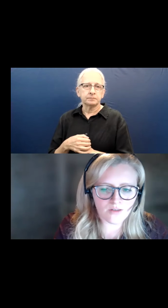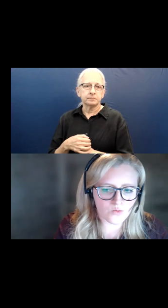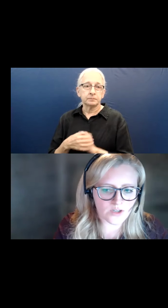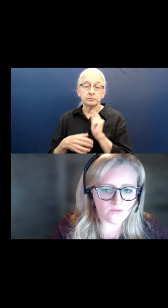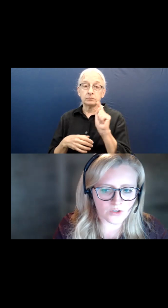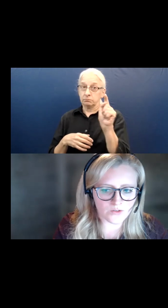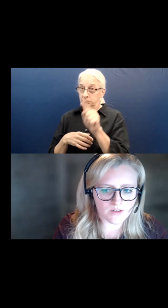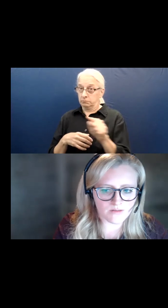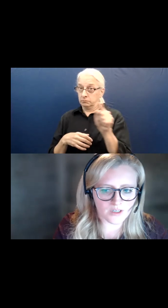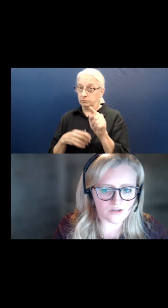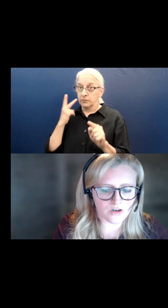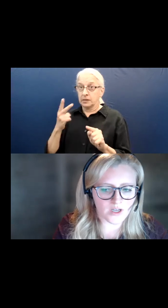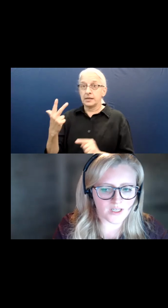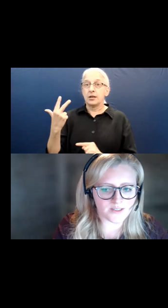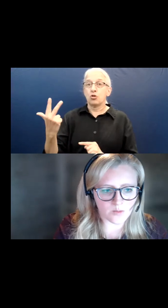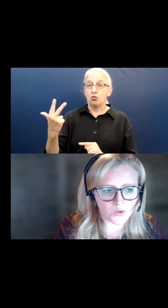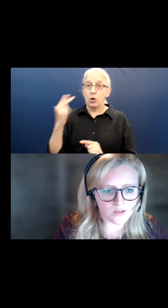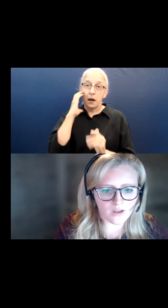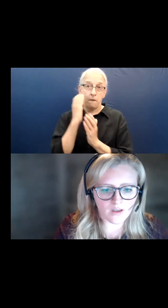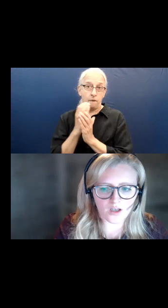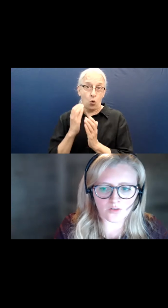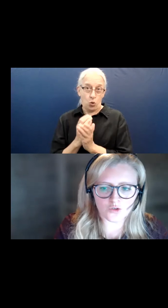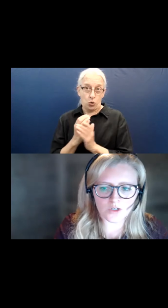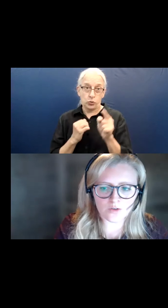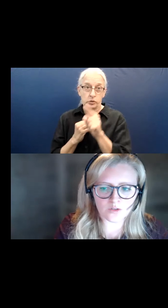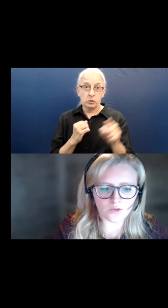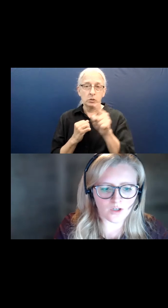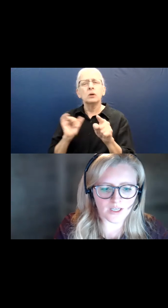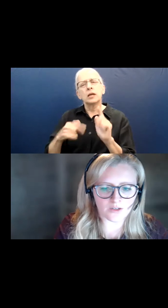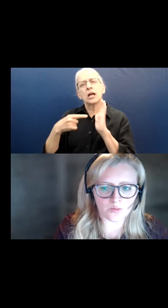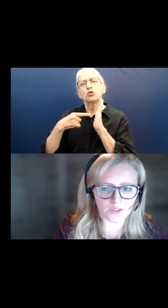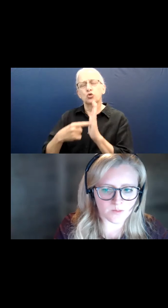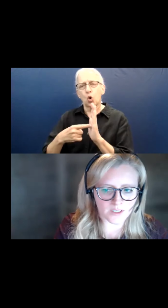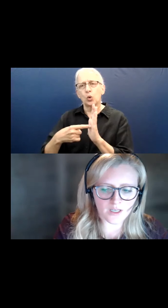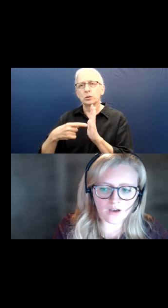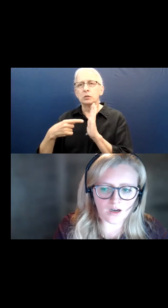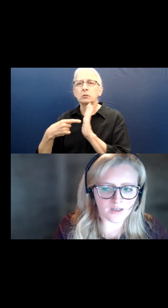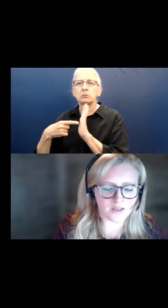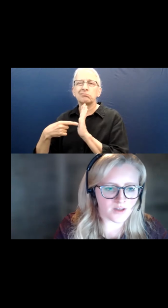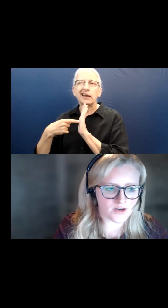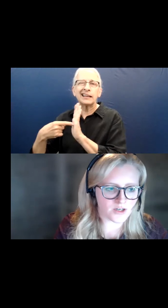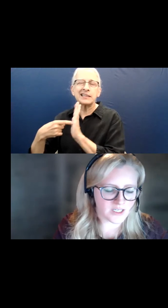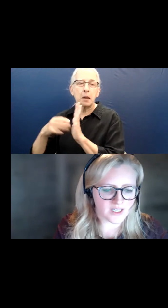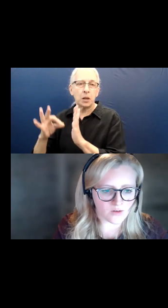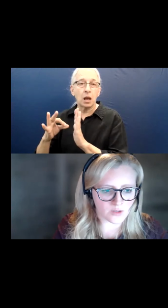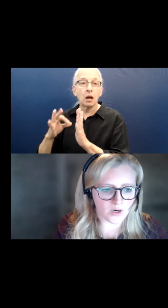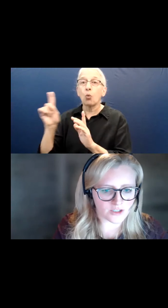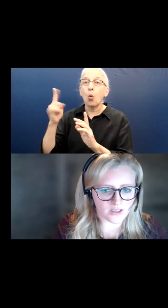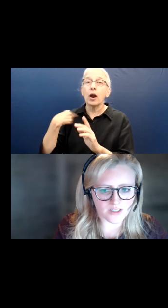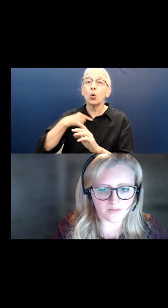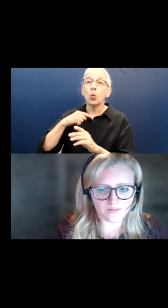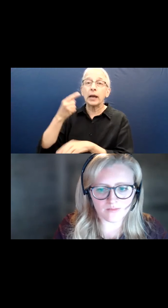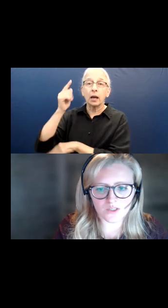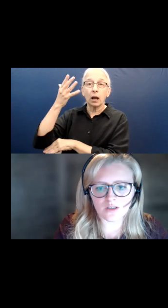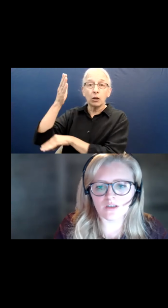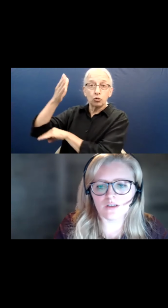Here are 3 photos that show an example of tree removal and replacement on another King County